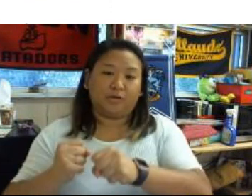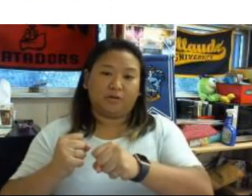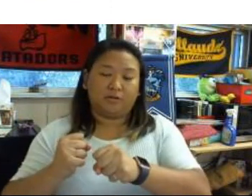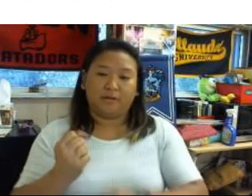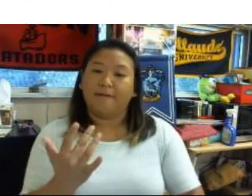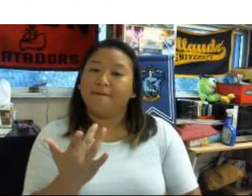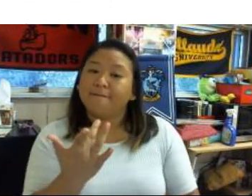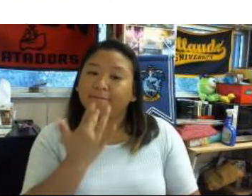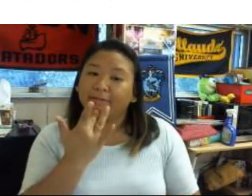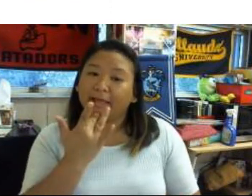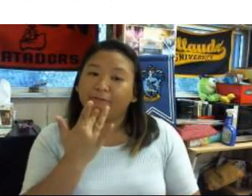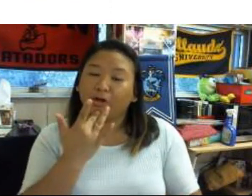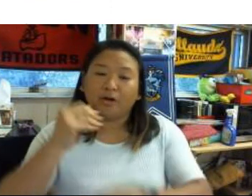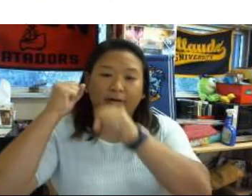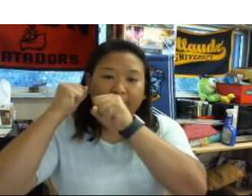Flavorful.